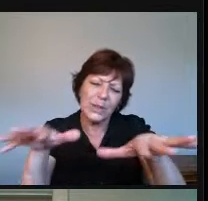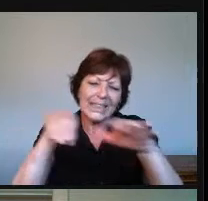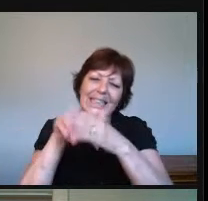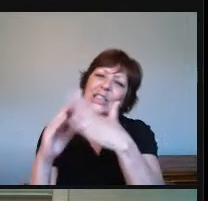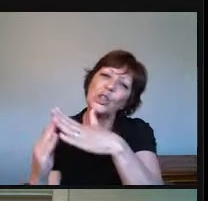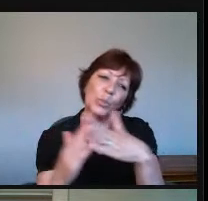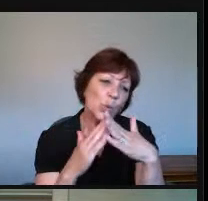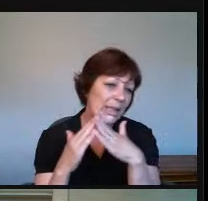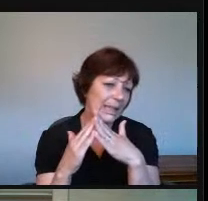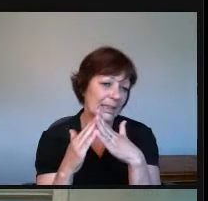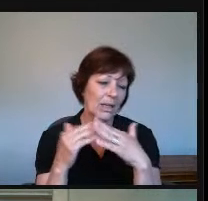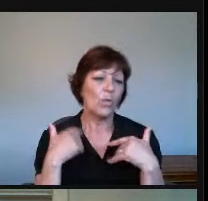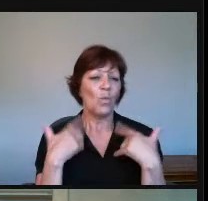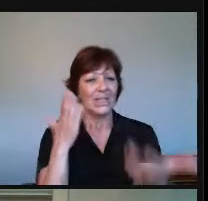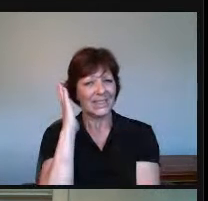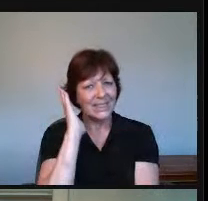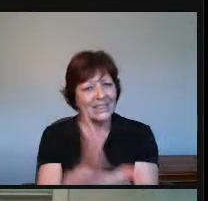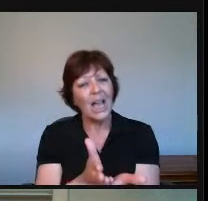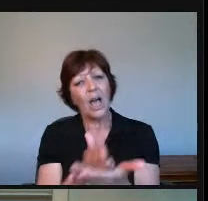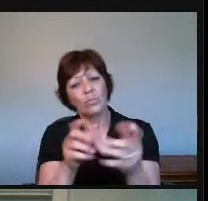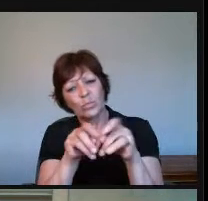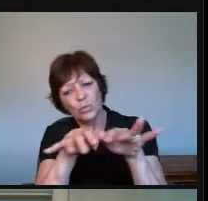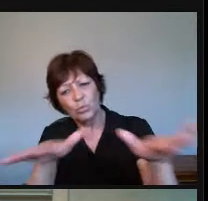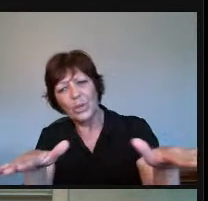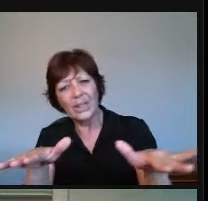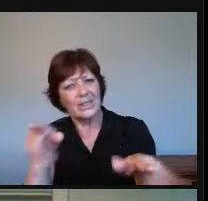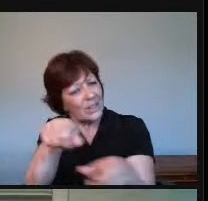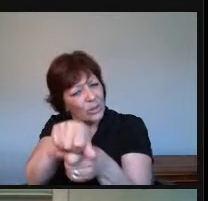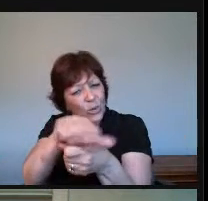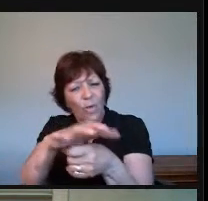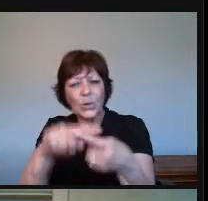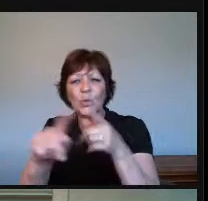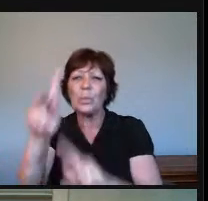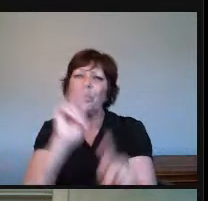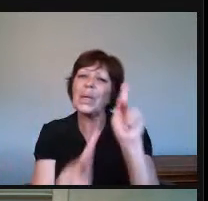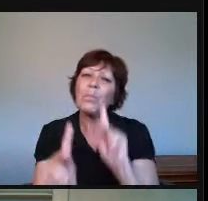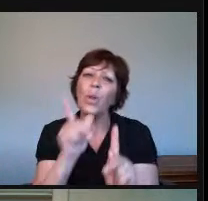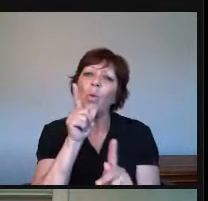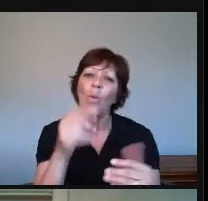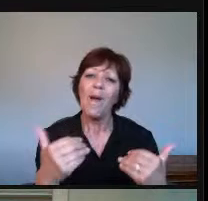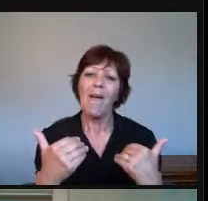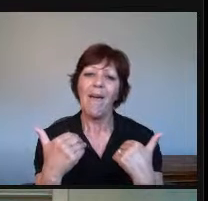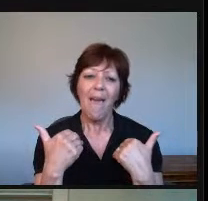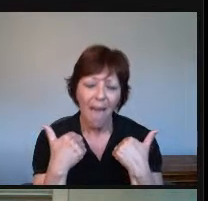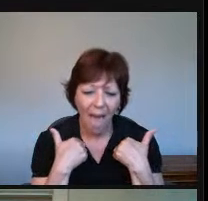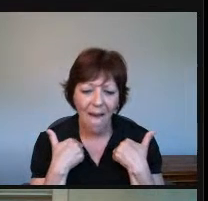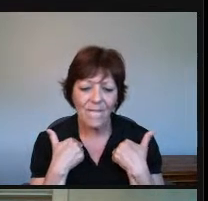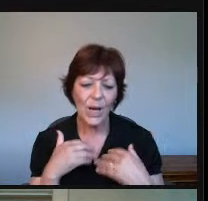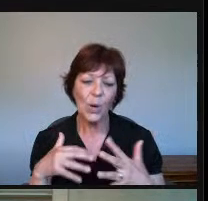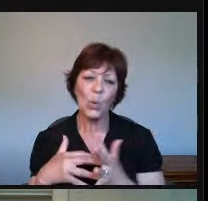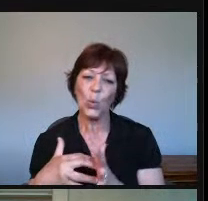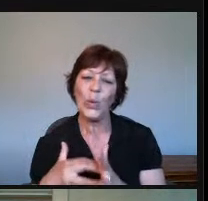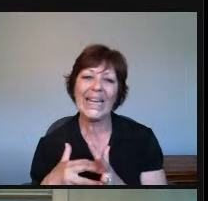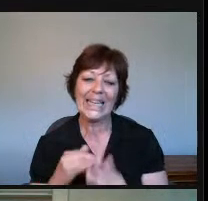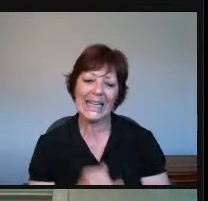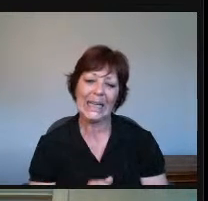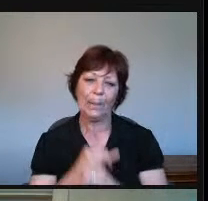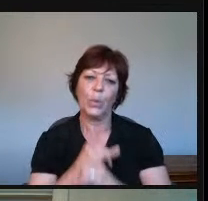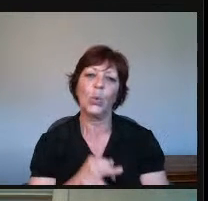community. We want to stop the spread of the virus to people who have impaired immune systems. So